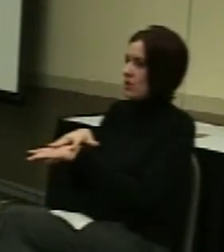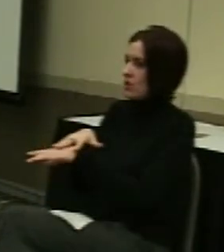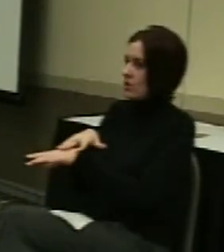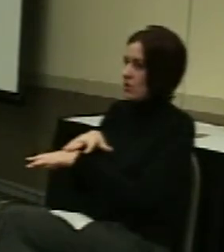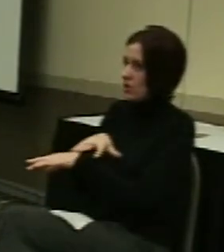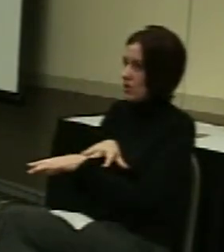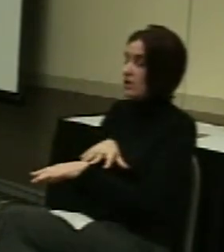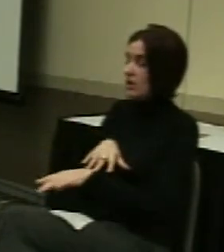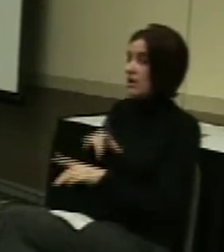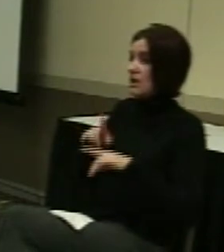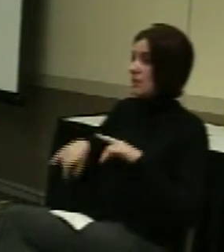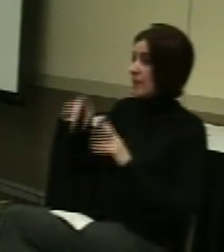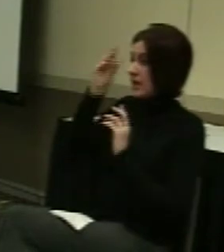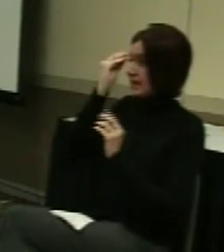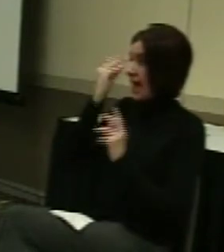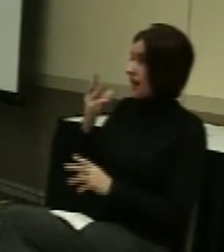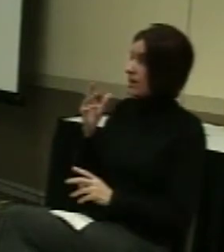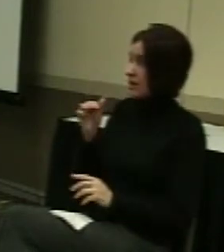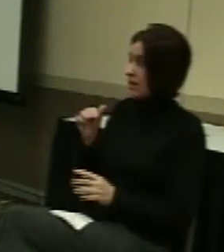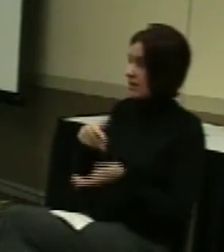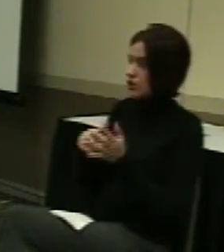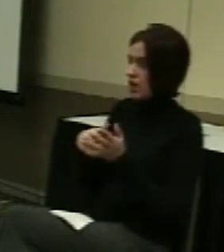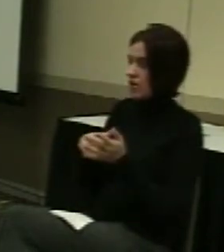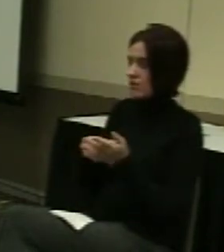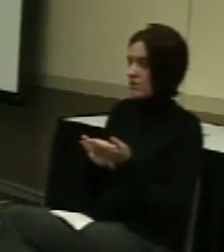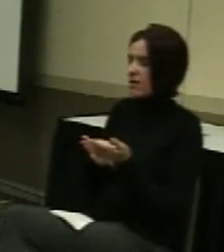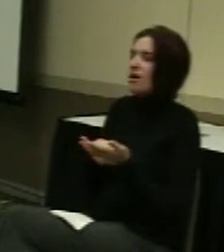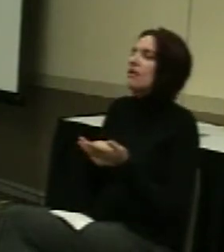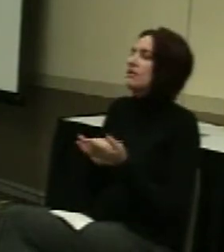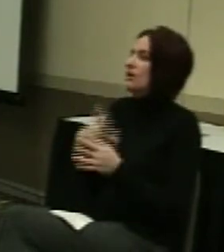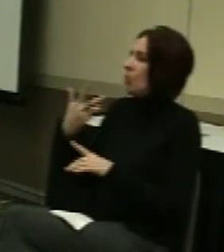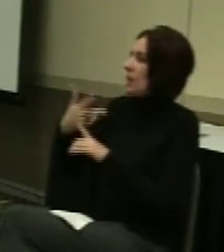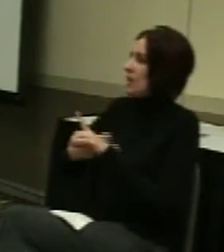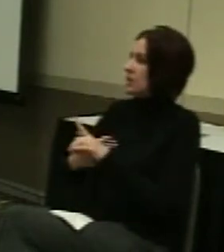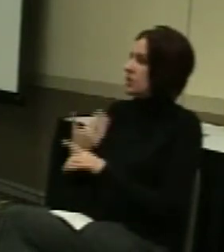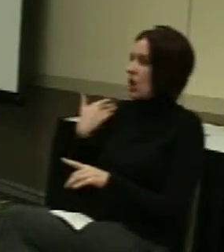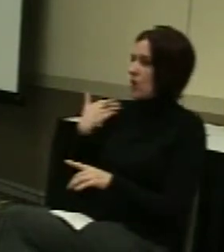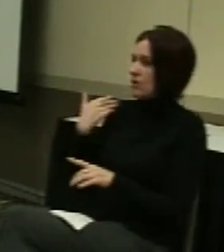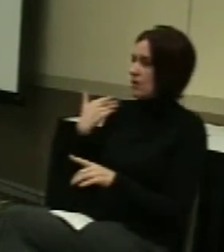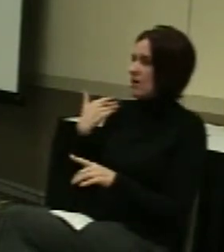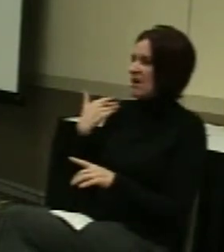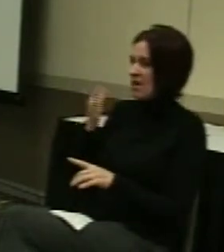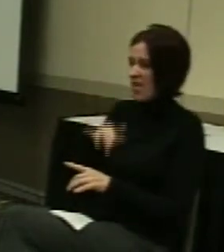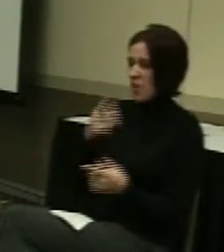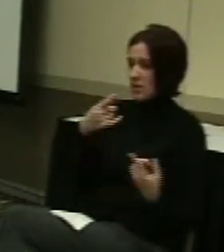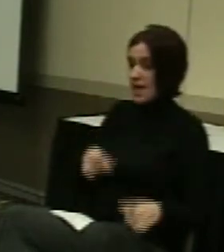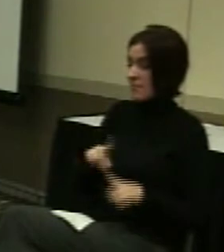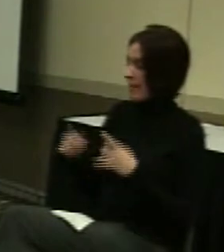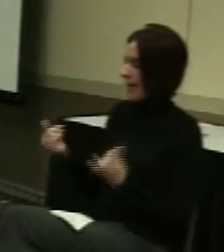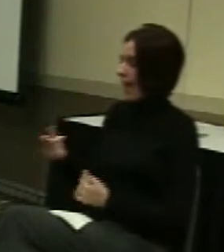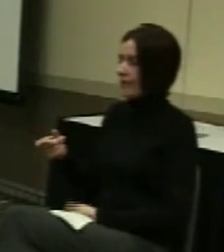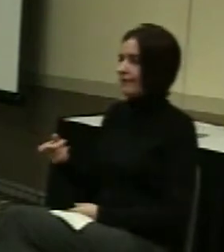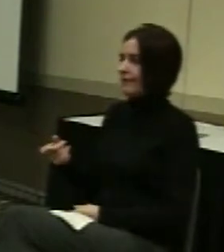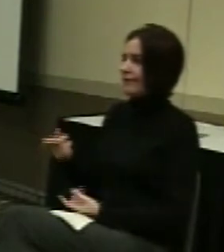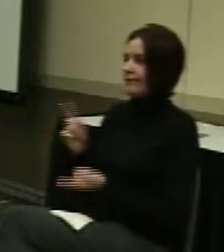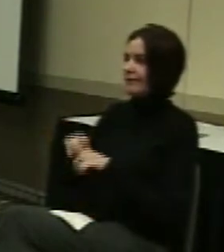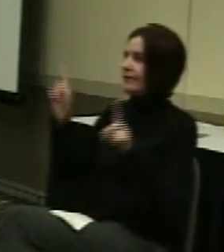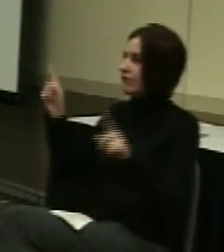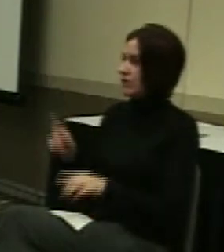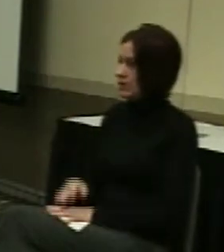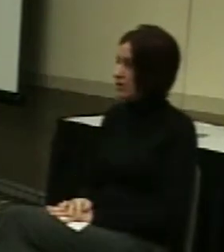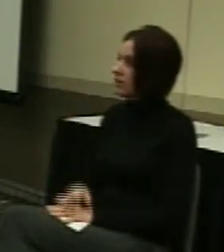can really show you, 3 months ago this was happening, but look at where the student is now. And again, when